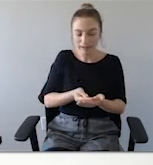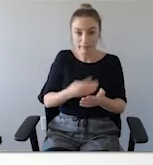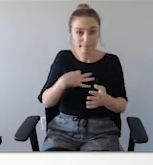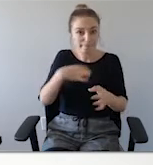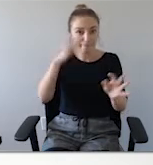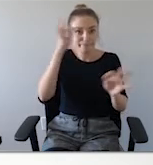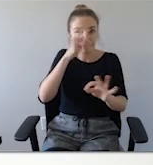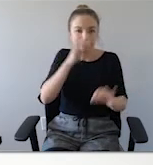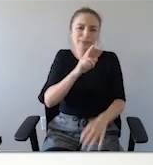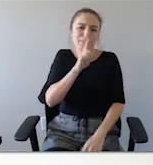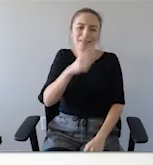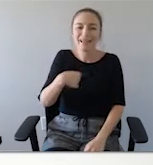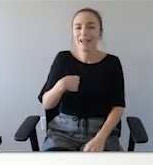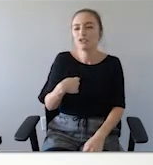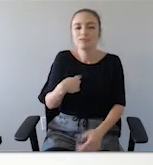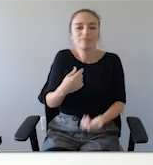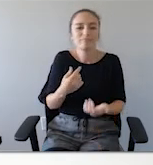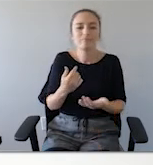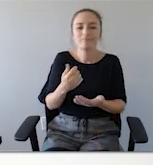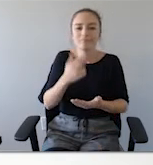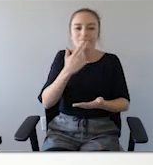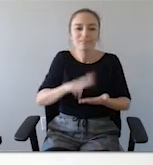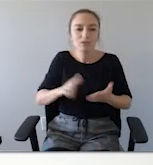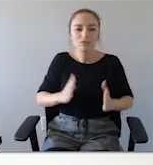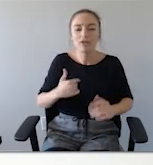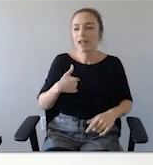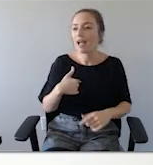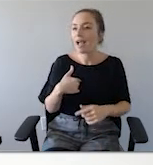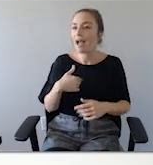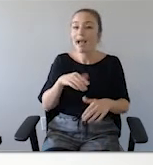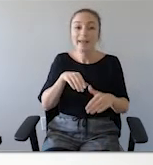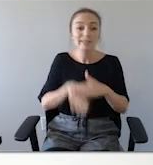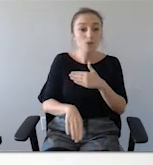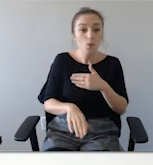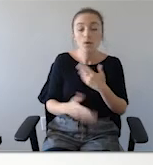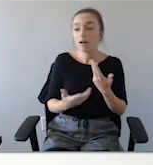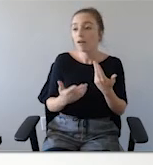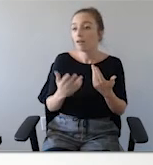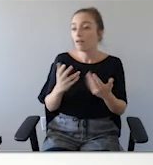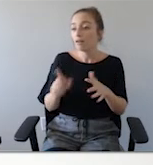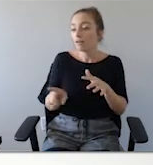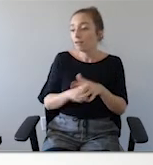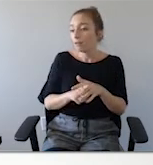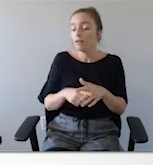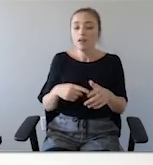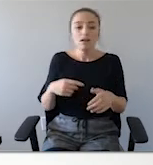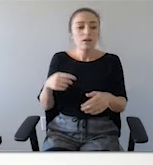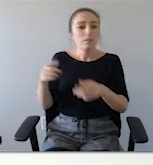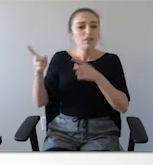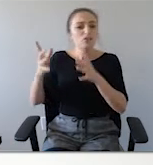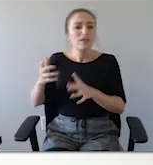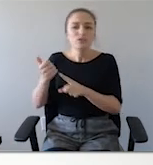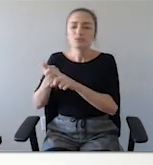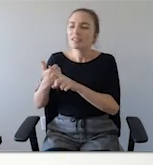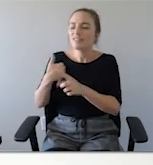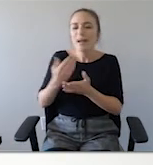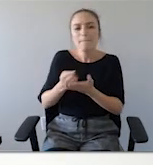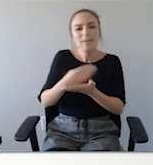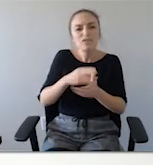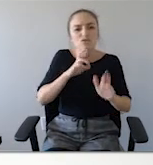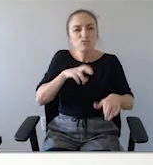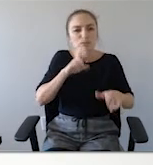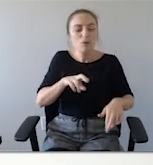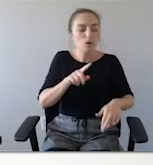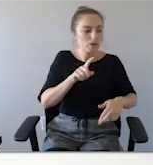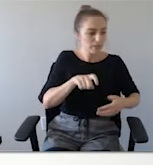runner. So I would come in, the director would, have different types of budgeting reports that had to go to the superintendent's